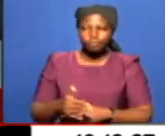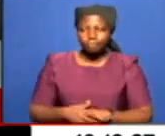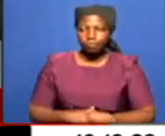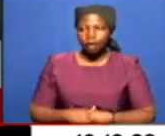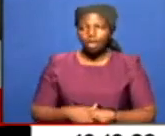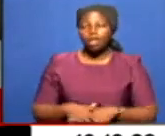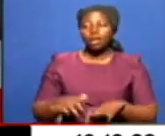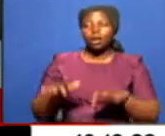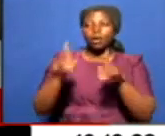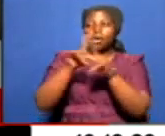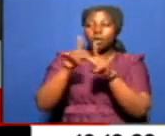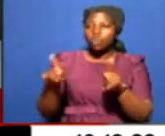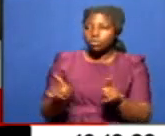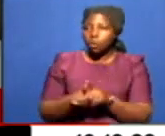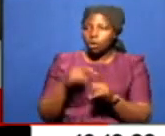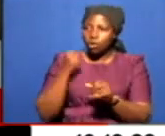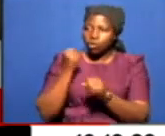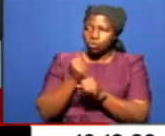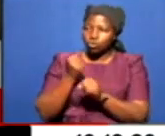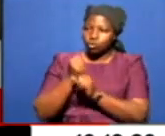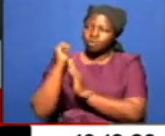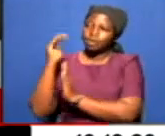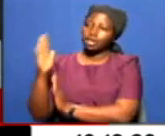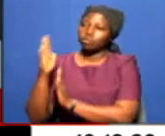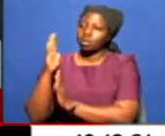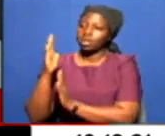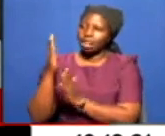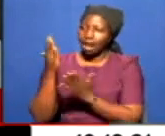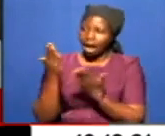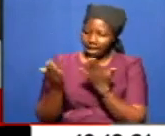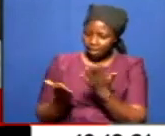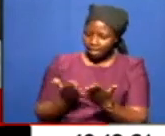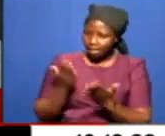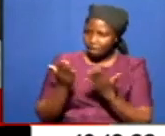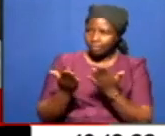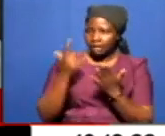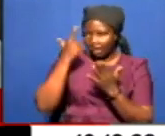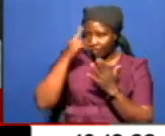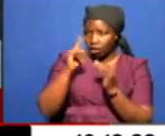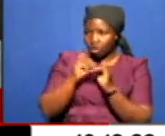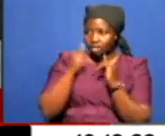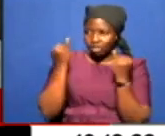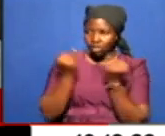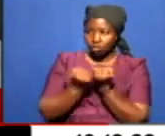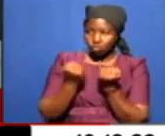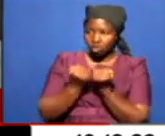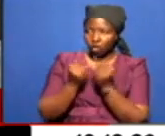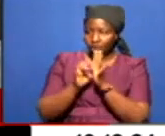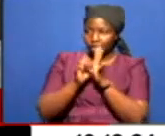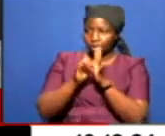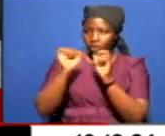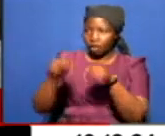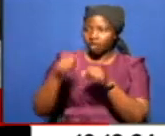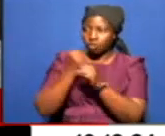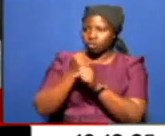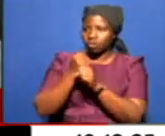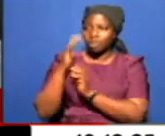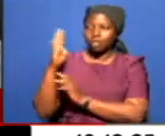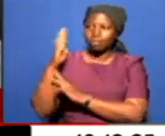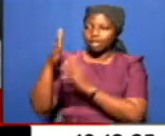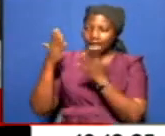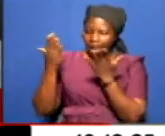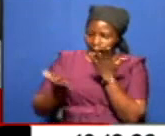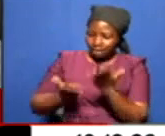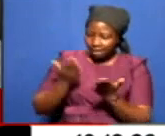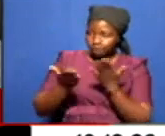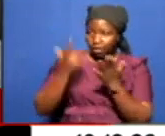do security assessment for institutions. Mm-hmm. We can do security assessment for KBC